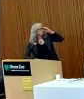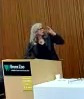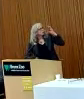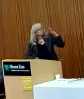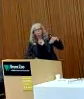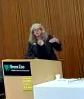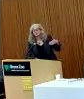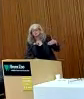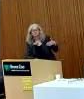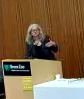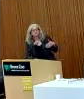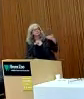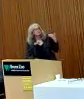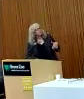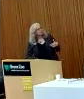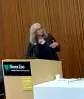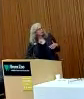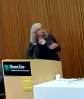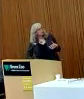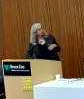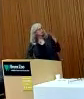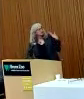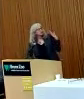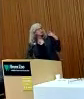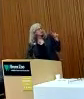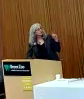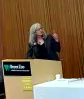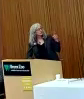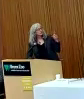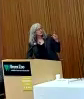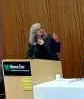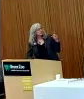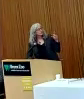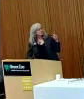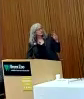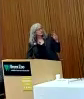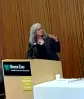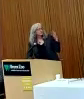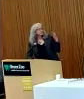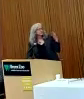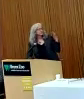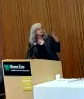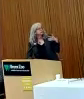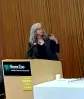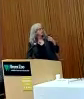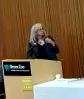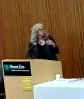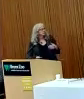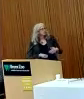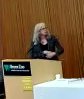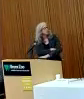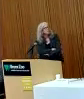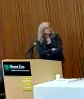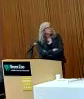more for their mortgages than white applicants we did see you know and this is also again not